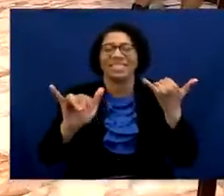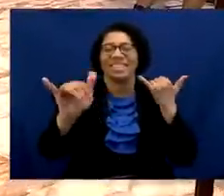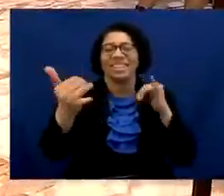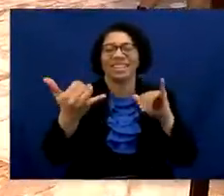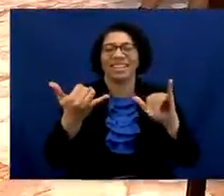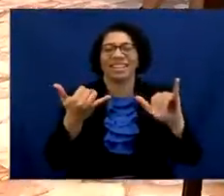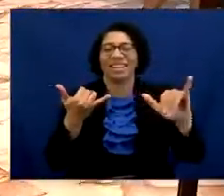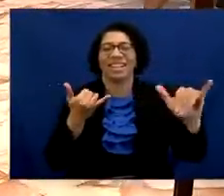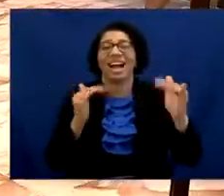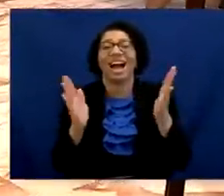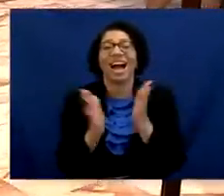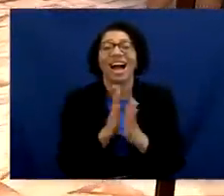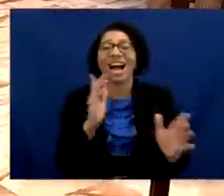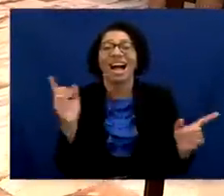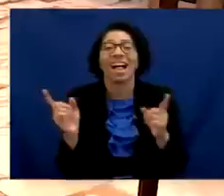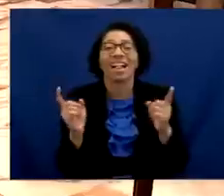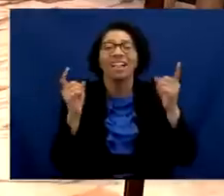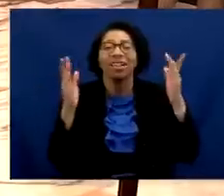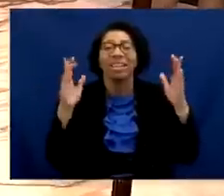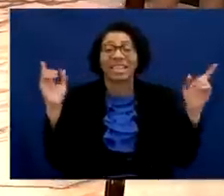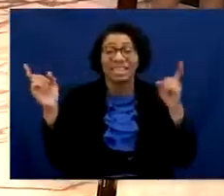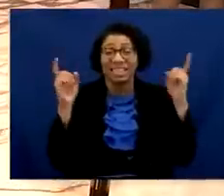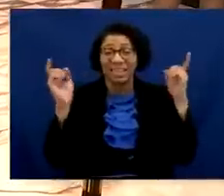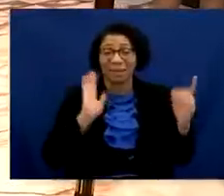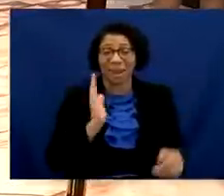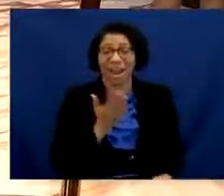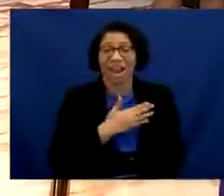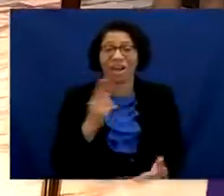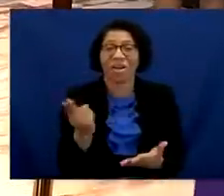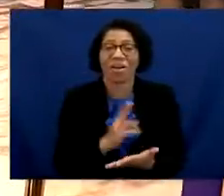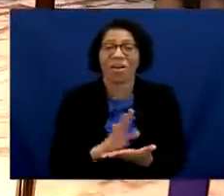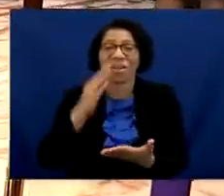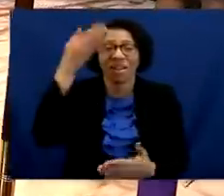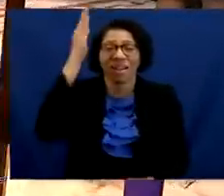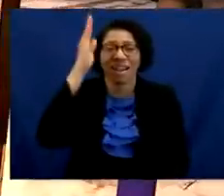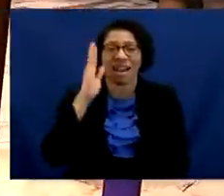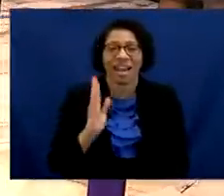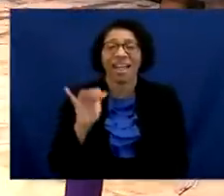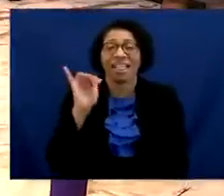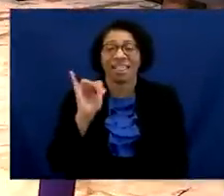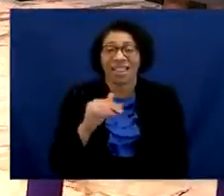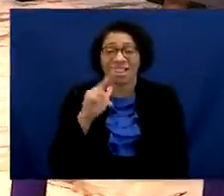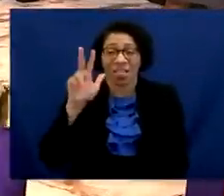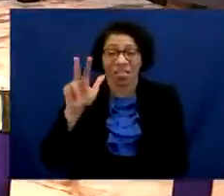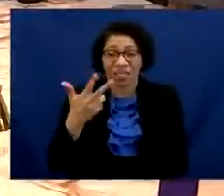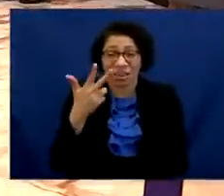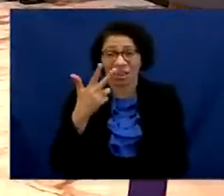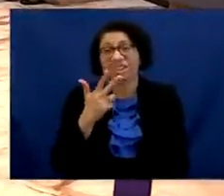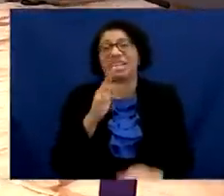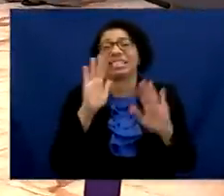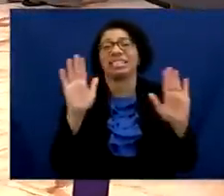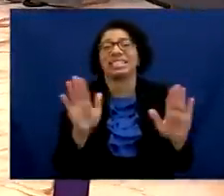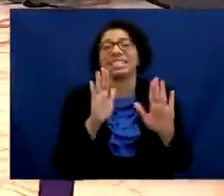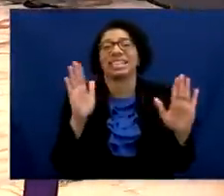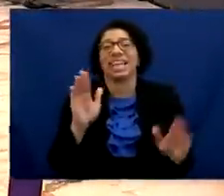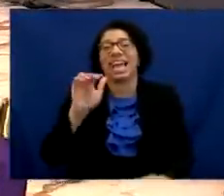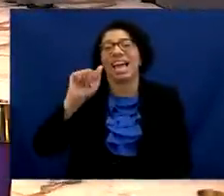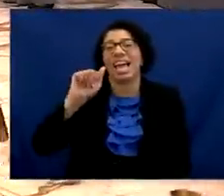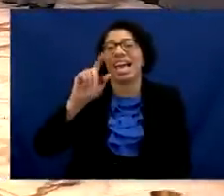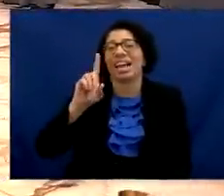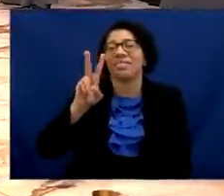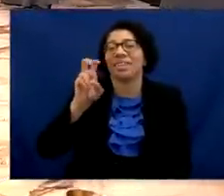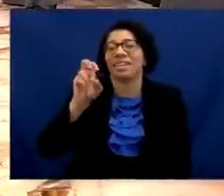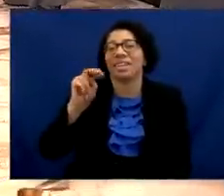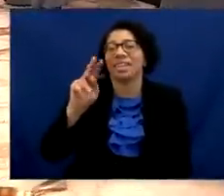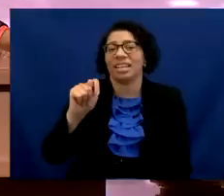come. Hallelujah. Come on, let's celebrate our holy on this third Sunday of Advent. Why don't you give great praise to our